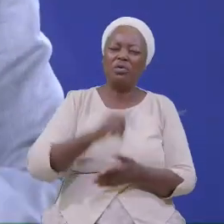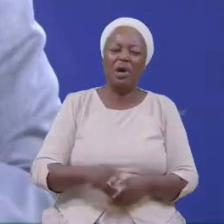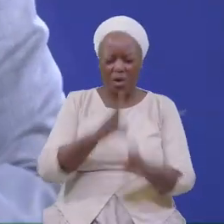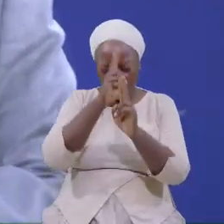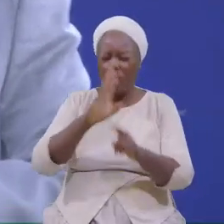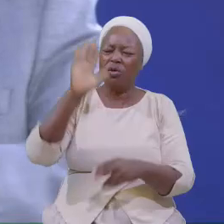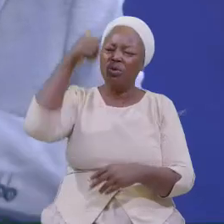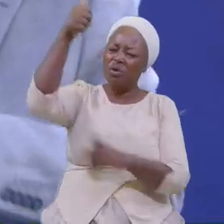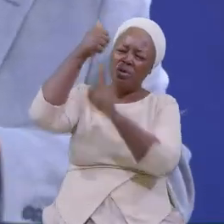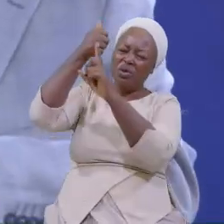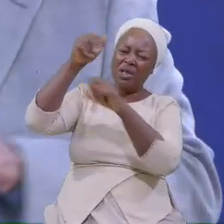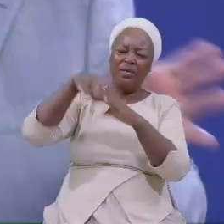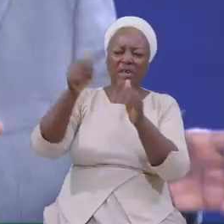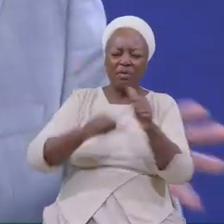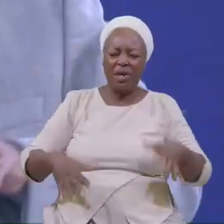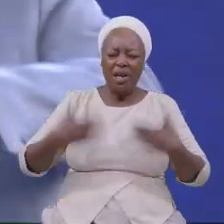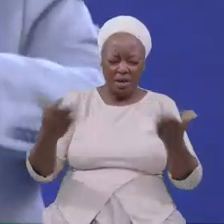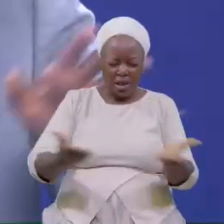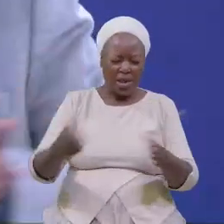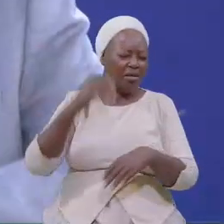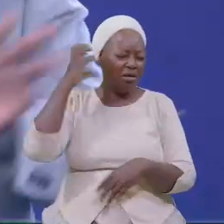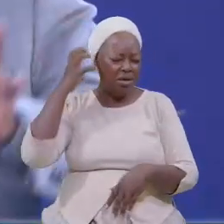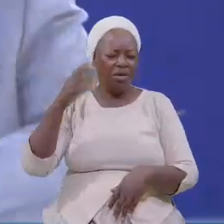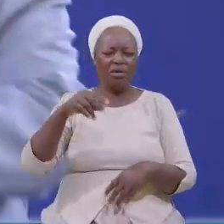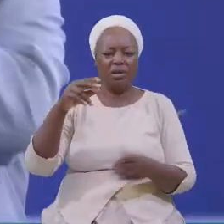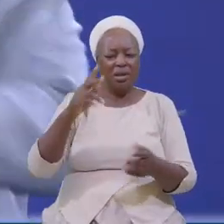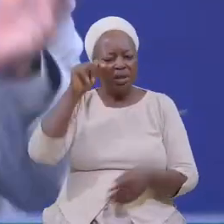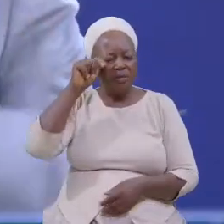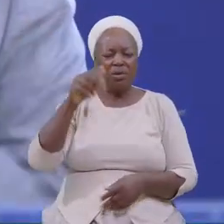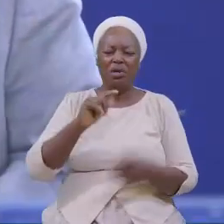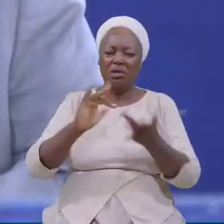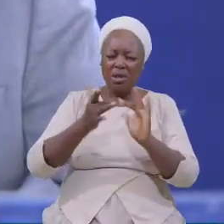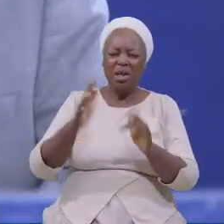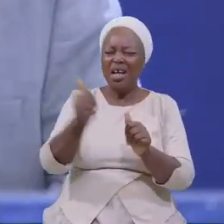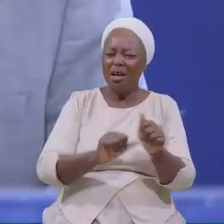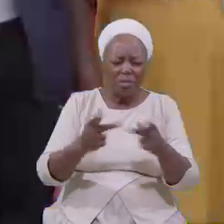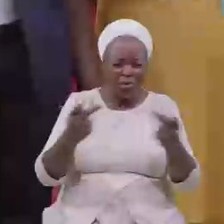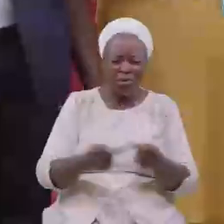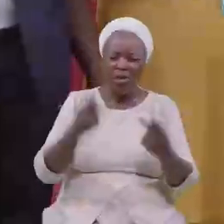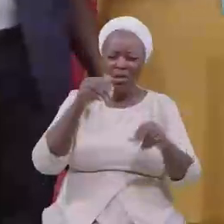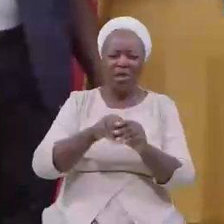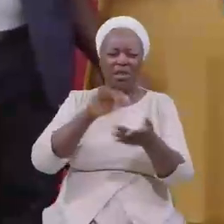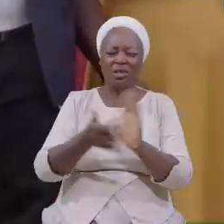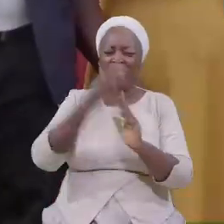life over here, on the radio, on the television, online, everywhere in Jesus'